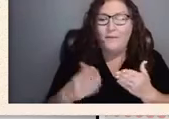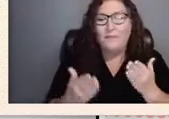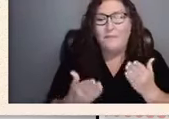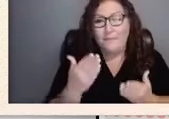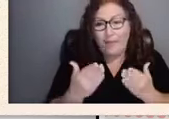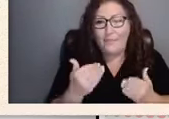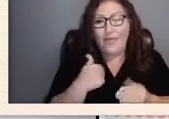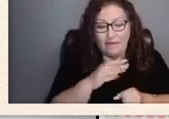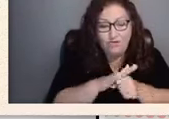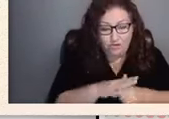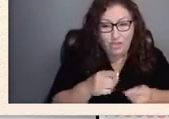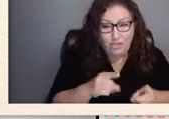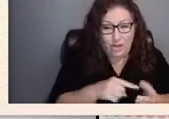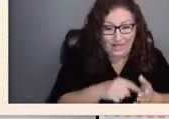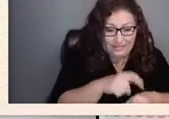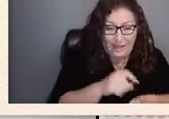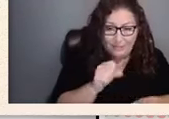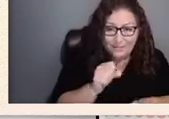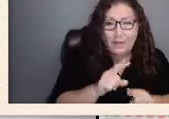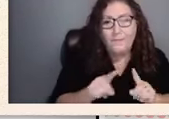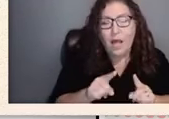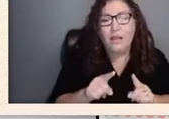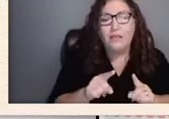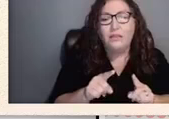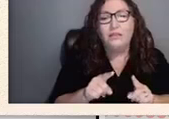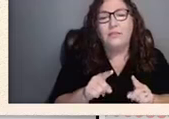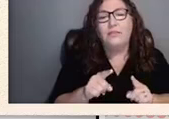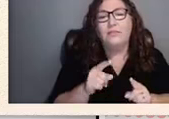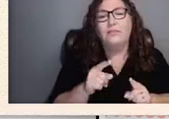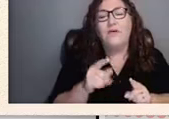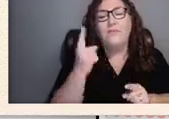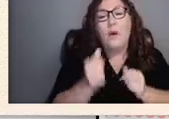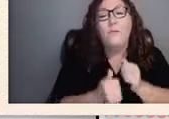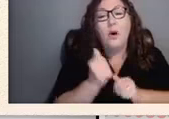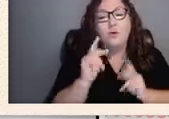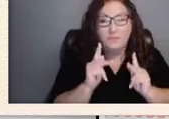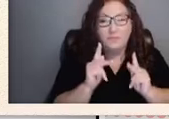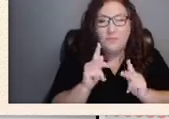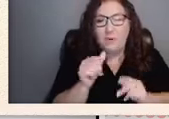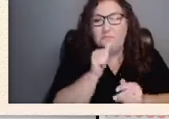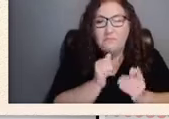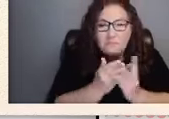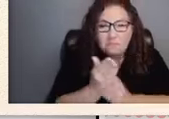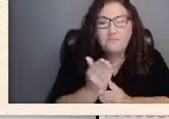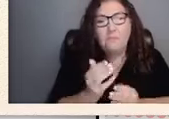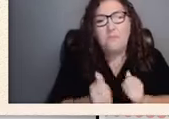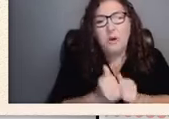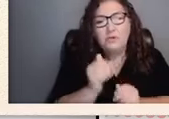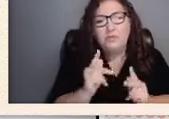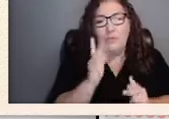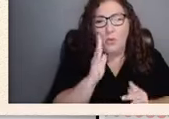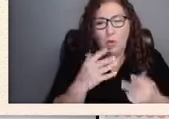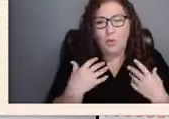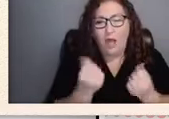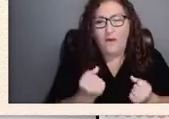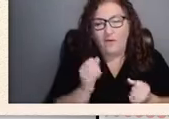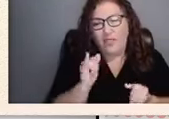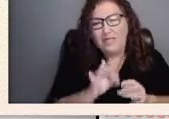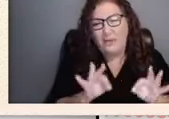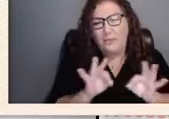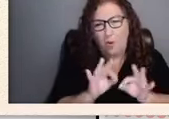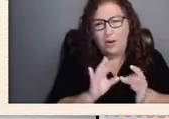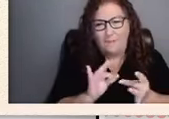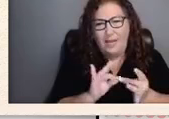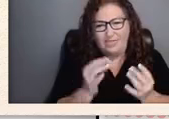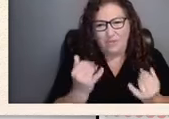time, but again, the course is for most people to be resilient, most people to recover. And I think that's an important message right here at the start,